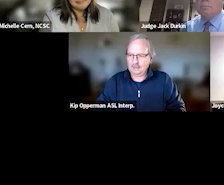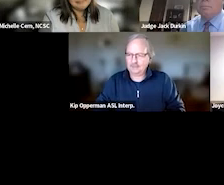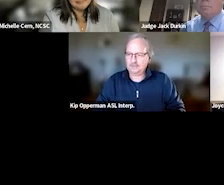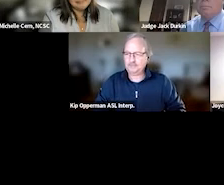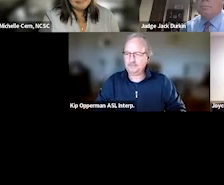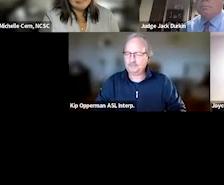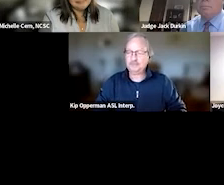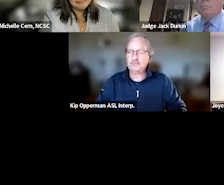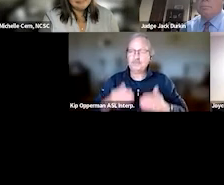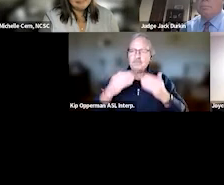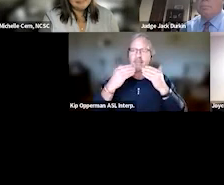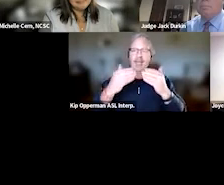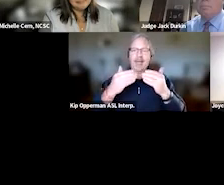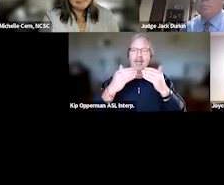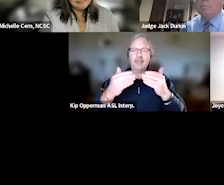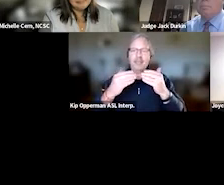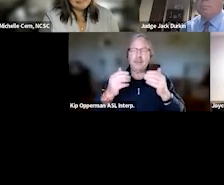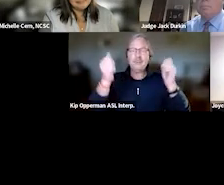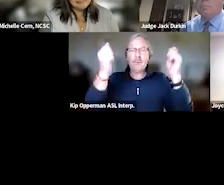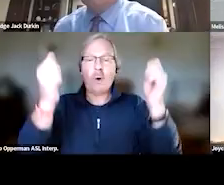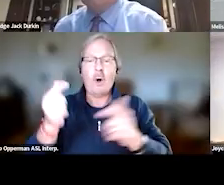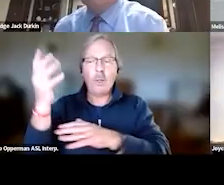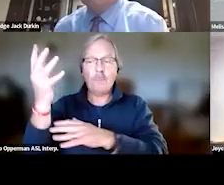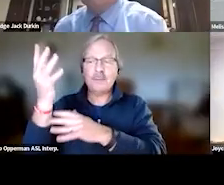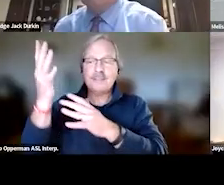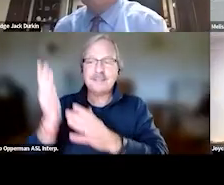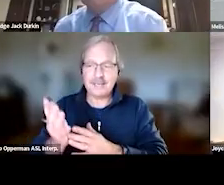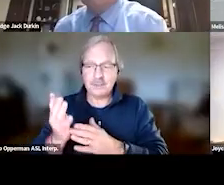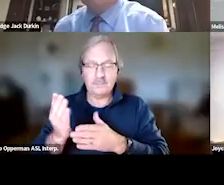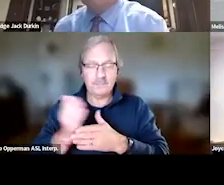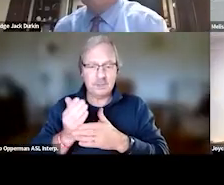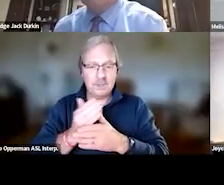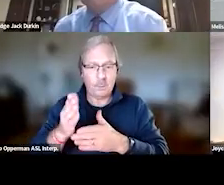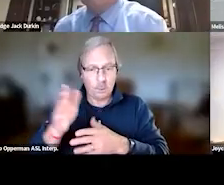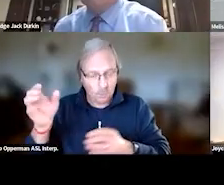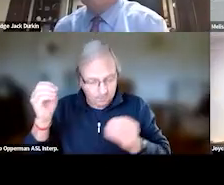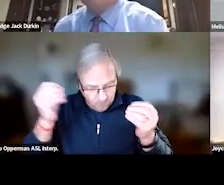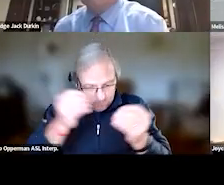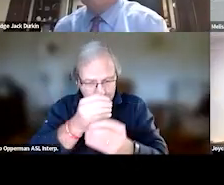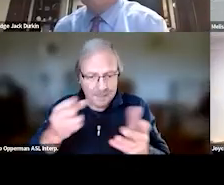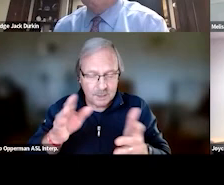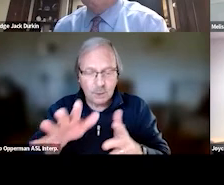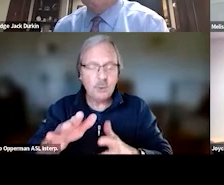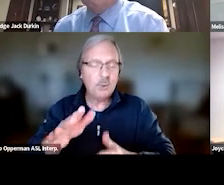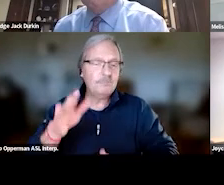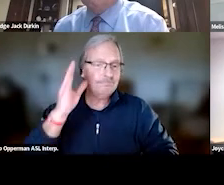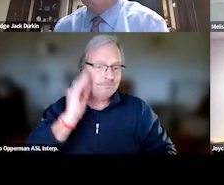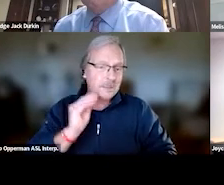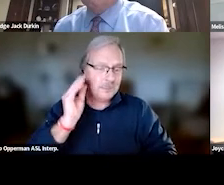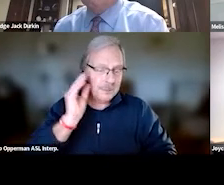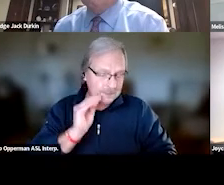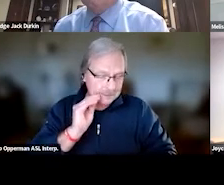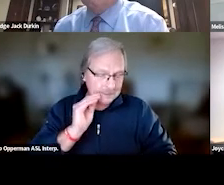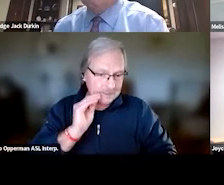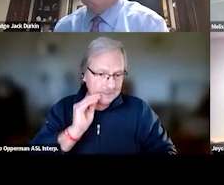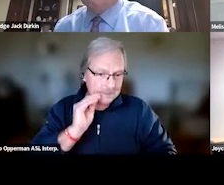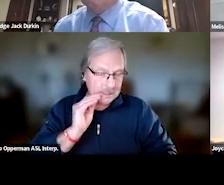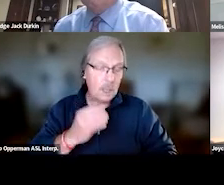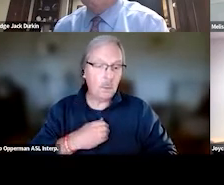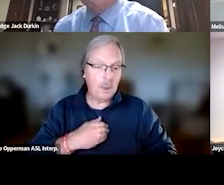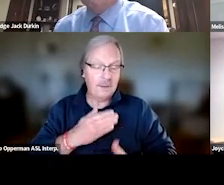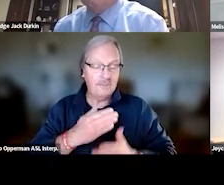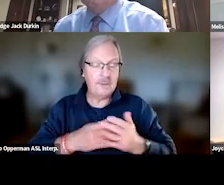Thank you. And thank you to all of our presenters for sharing your information and your experiences. We do have some time